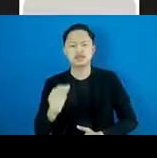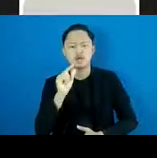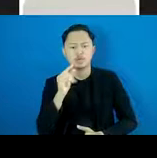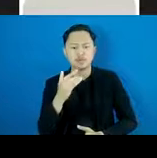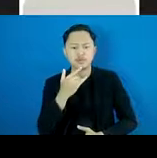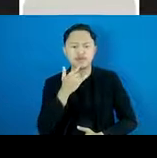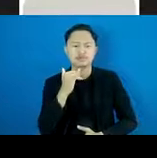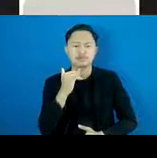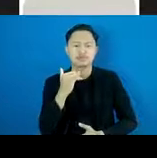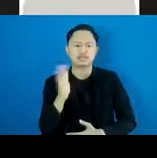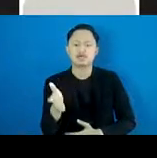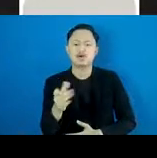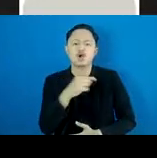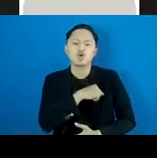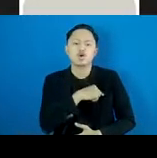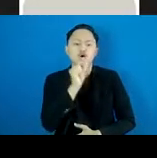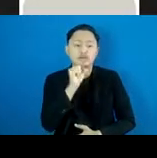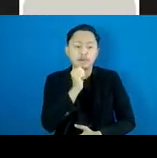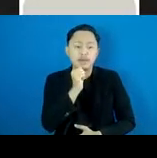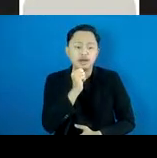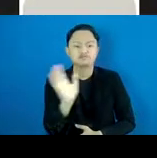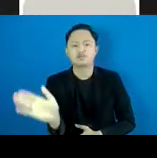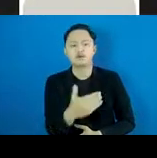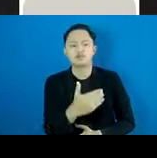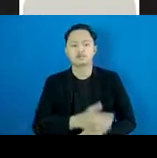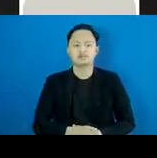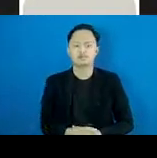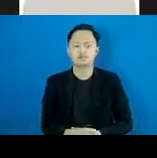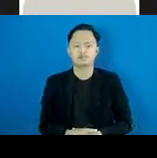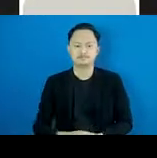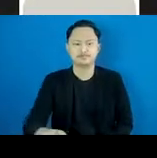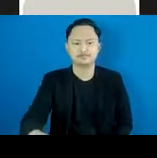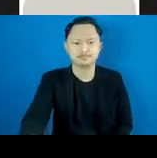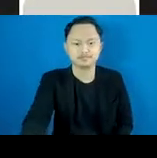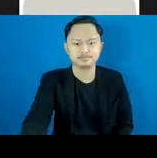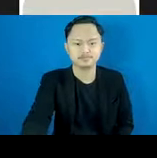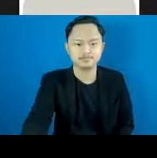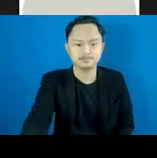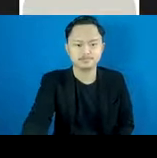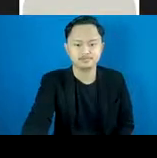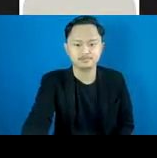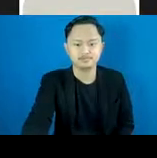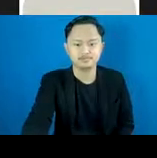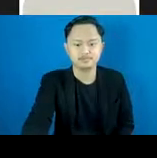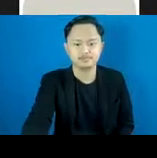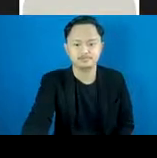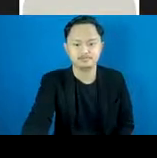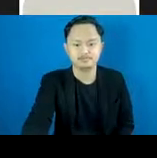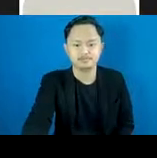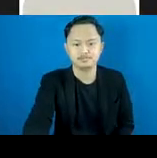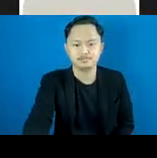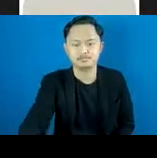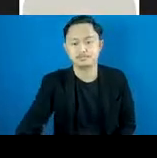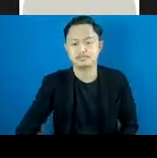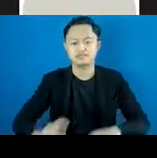situation. Next slide, please. So based on this, we proposed a model for TransJakarta, and this can easily